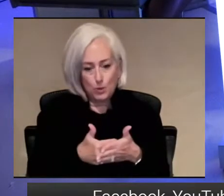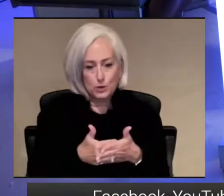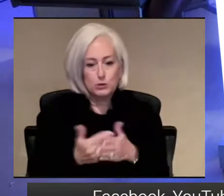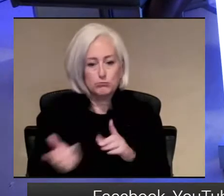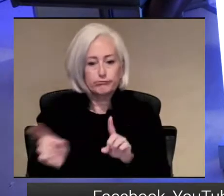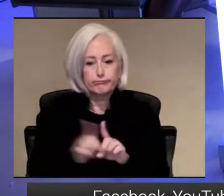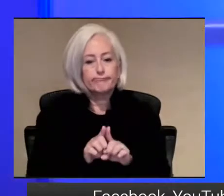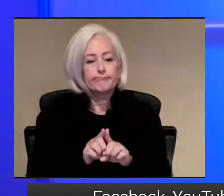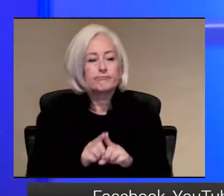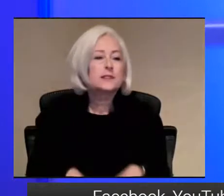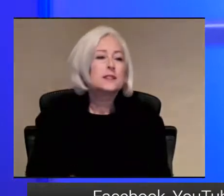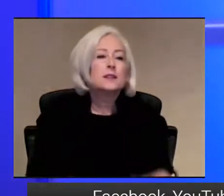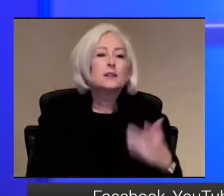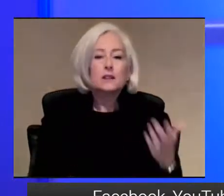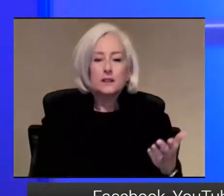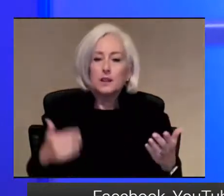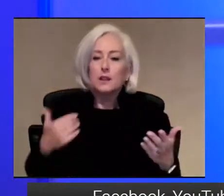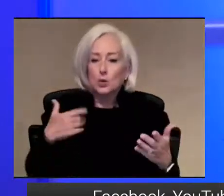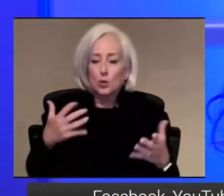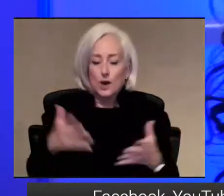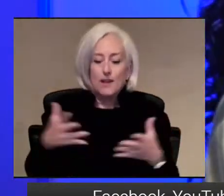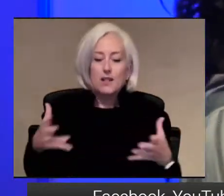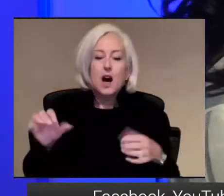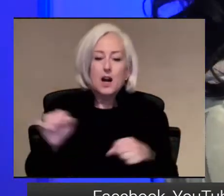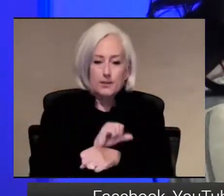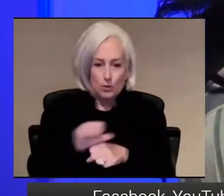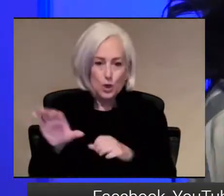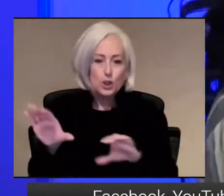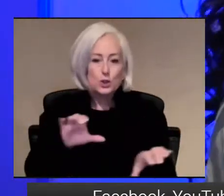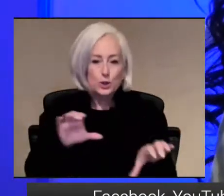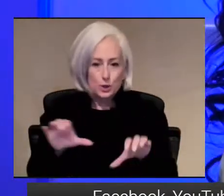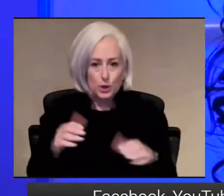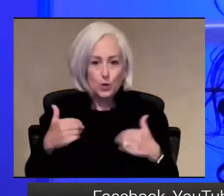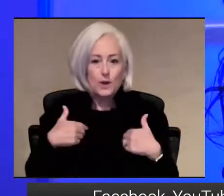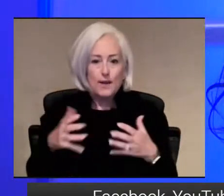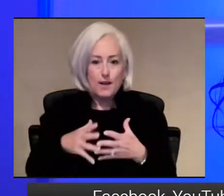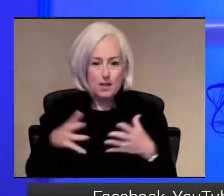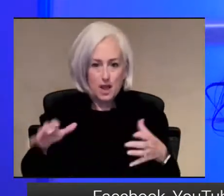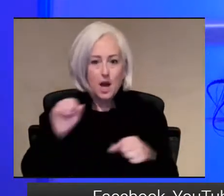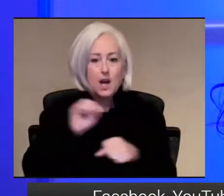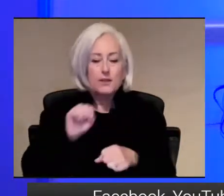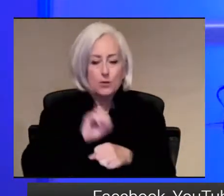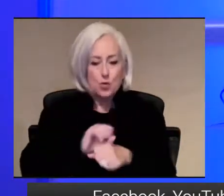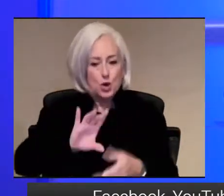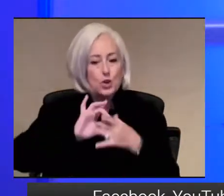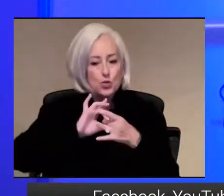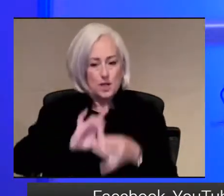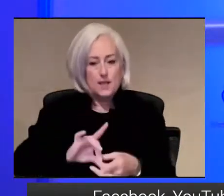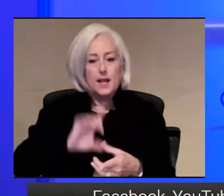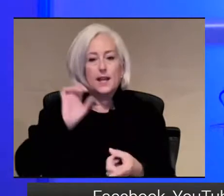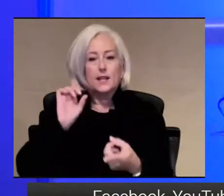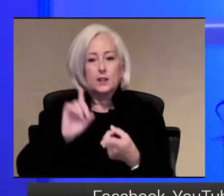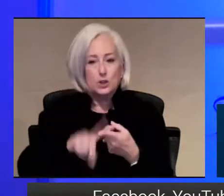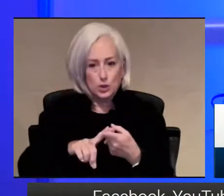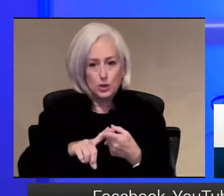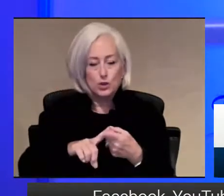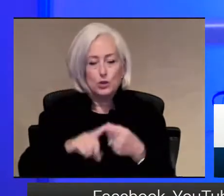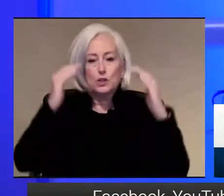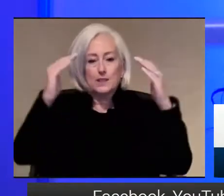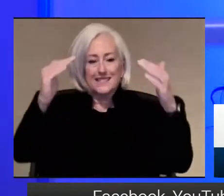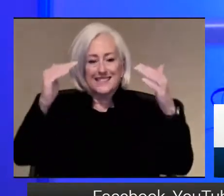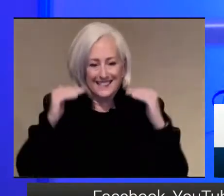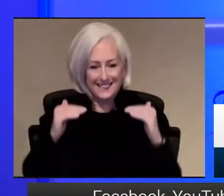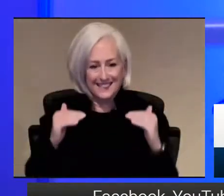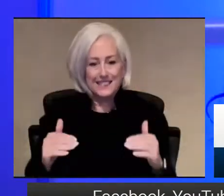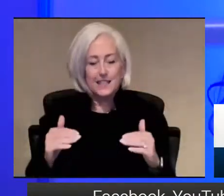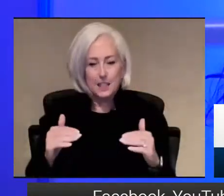We have a lot of work to do. We have a lot of work to do when it comes to decreasing and narrowing